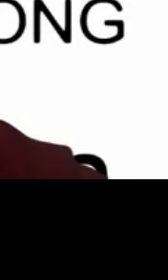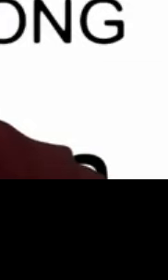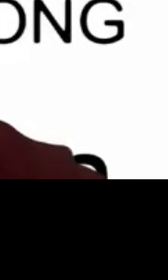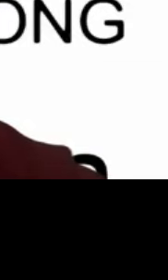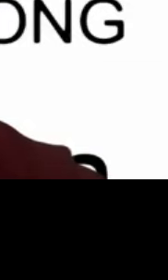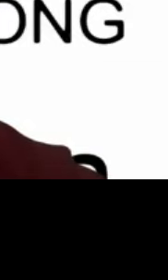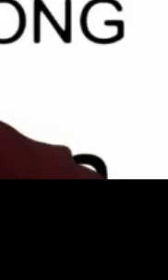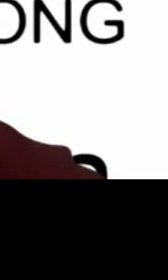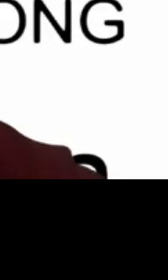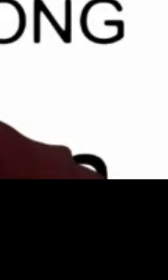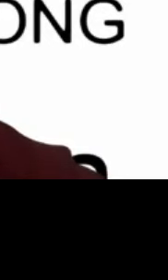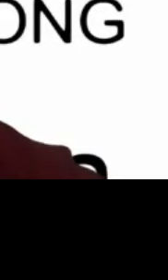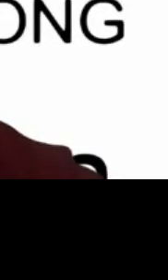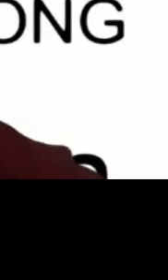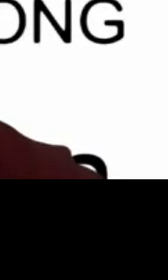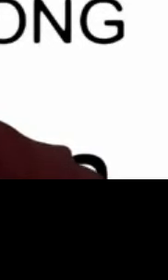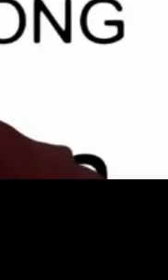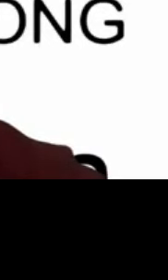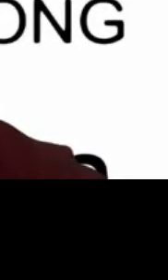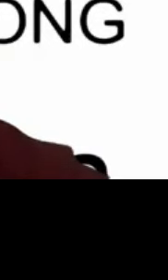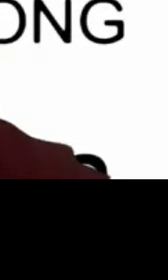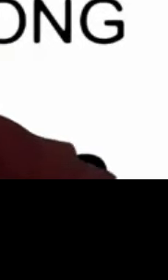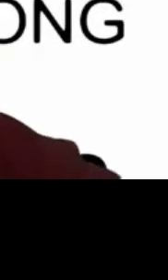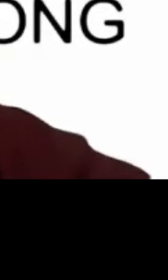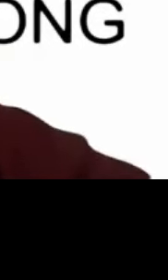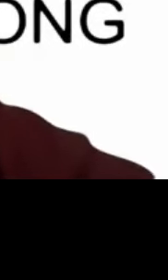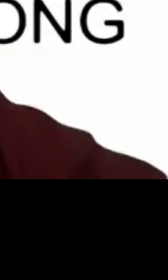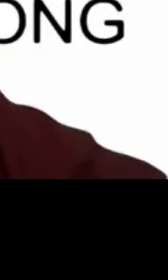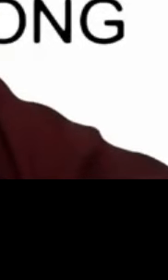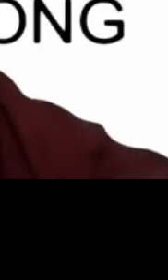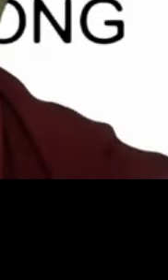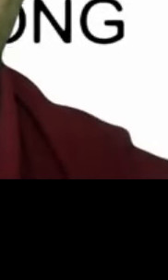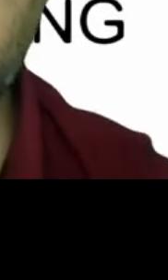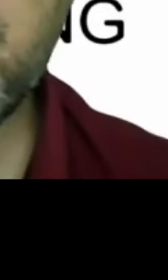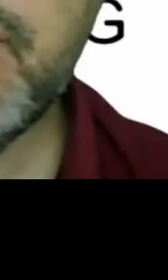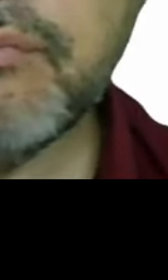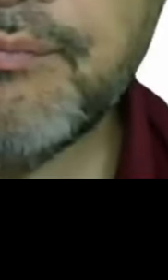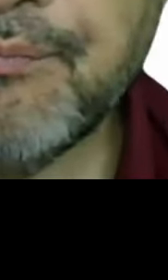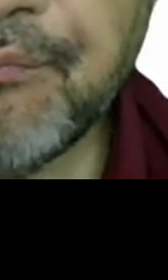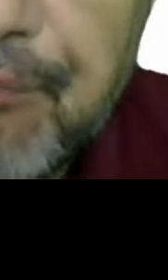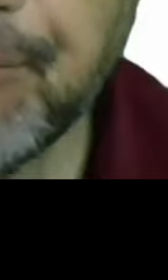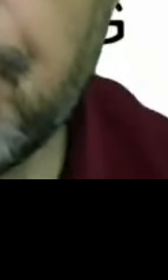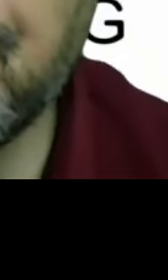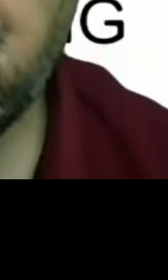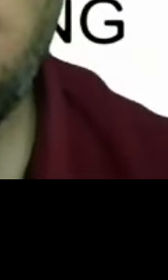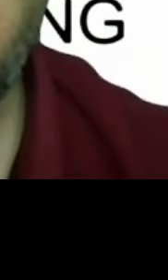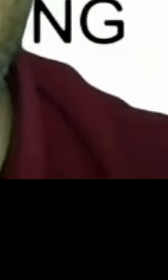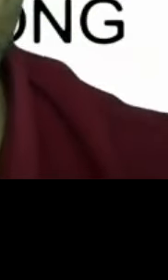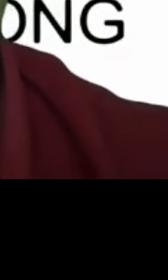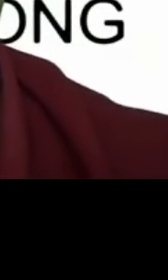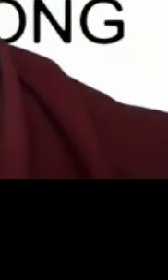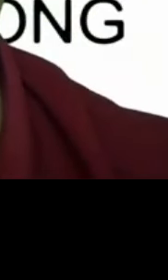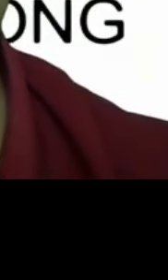be considered good practice in terms of inclusion of persons with disabilities in the disaster context?